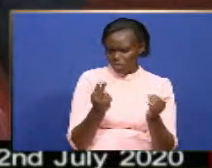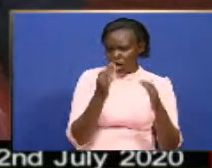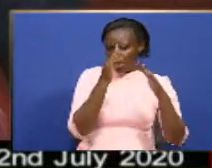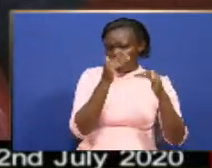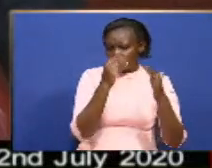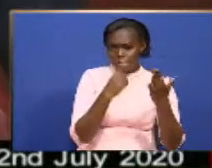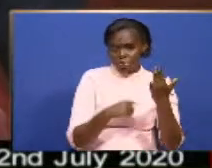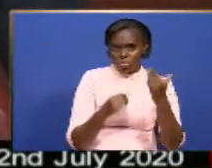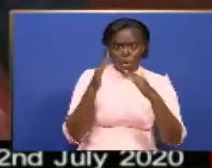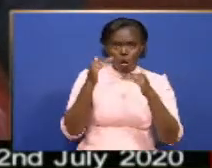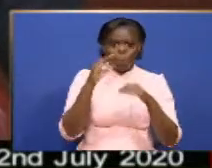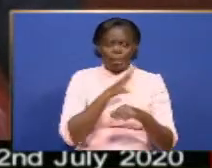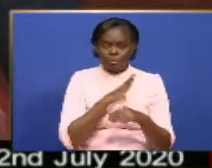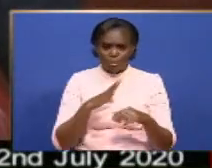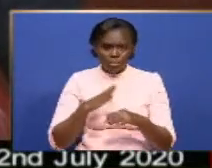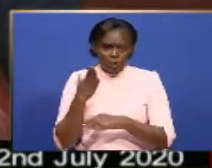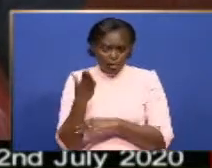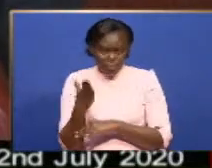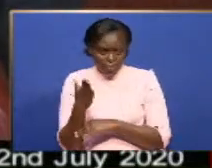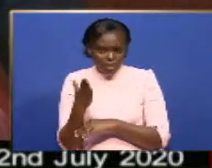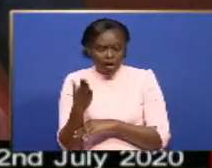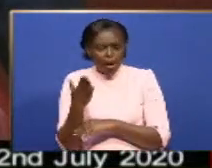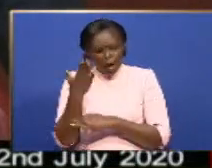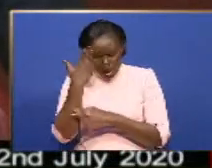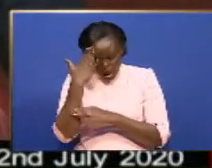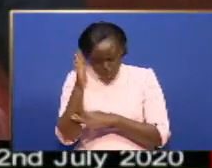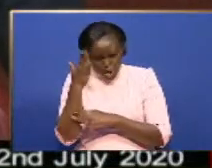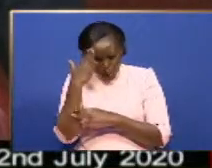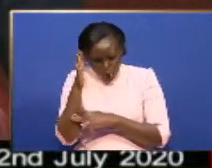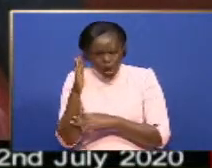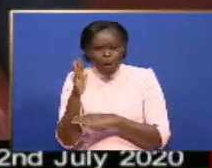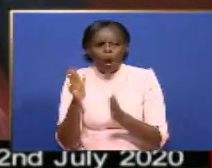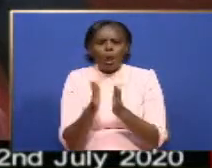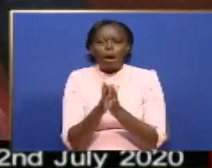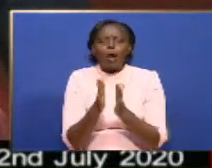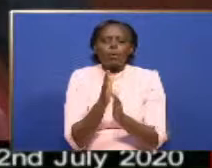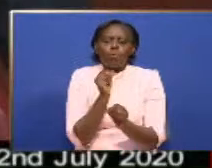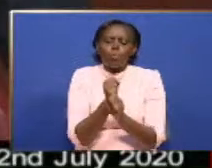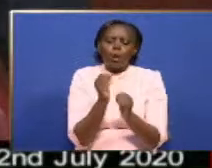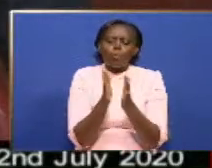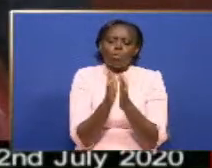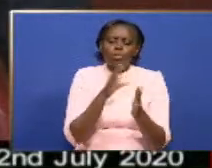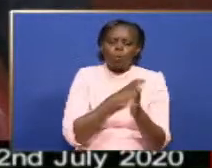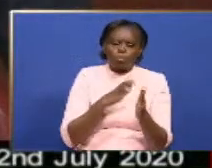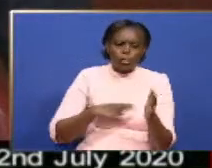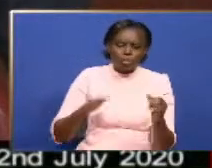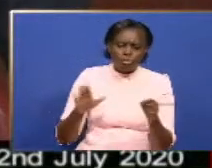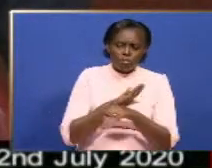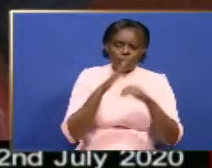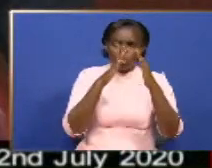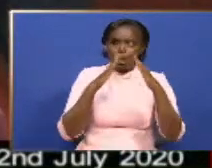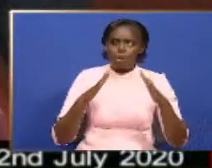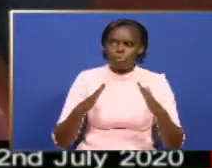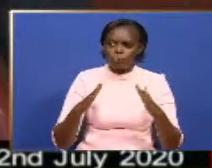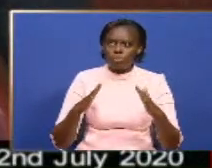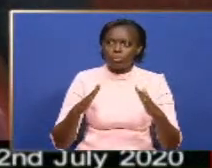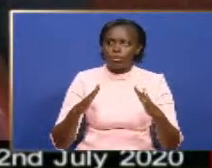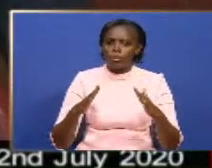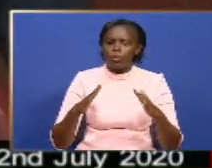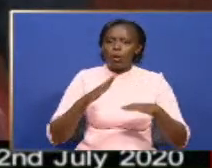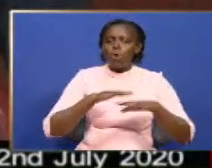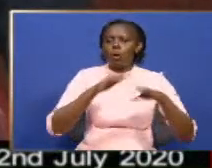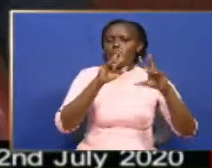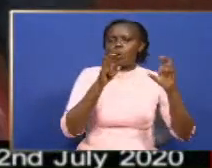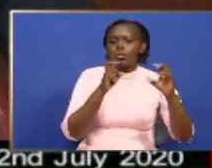and I hope the committee will take this note, or will have to deal with the committee of the whole House, on the issue